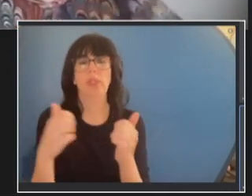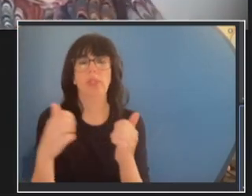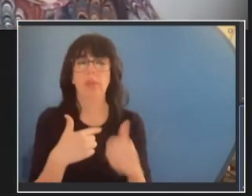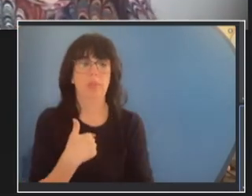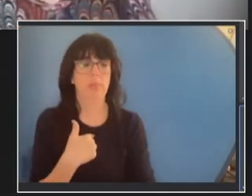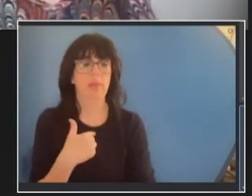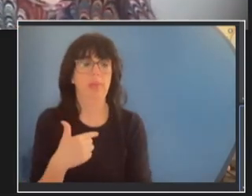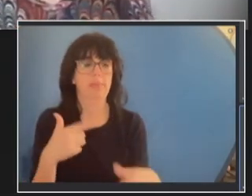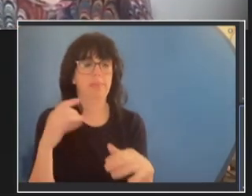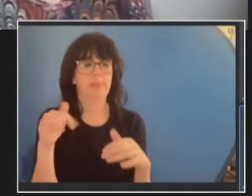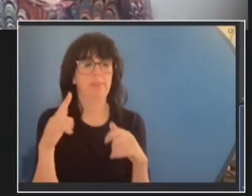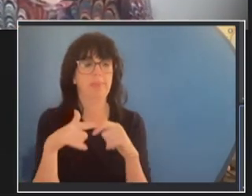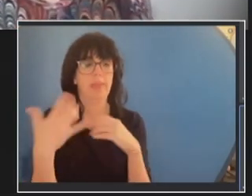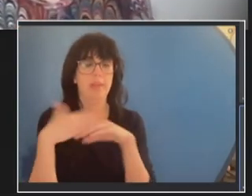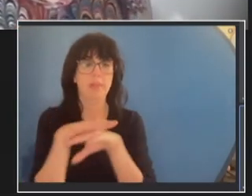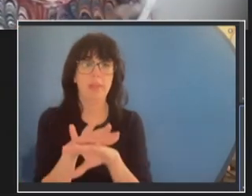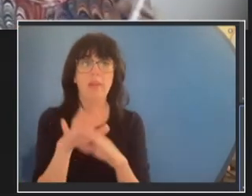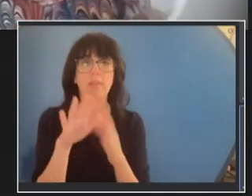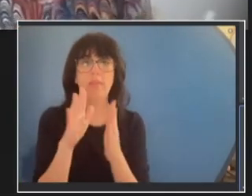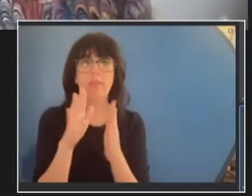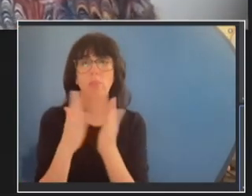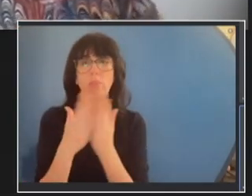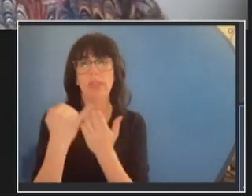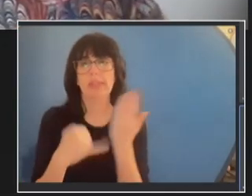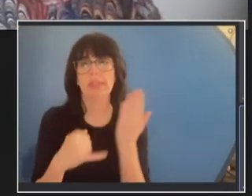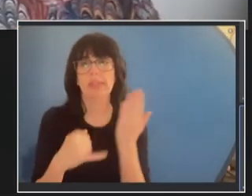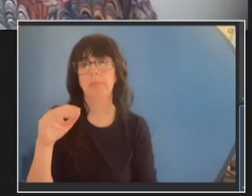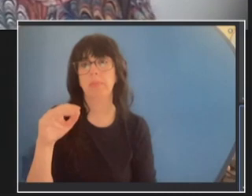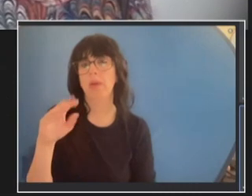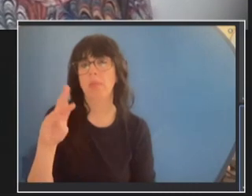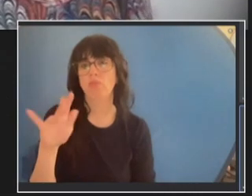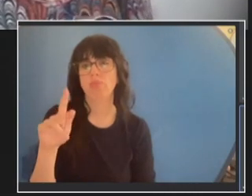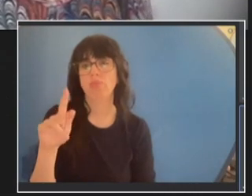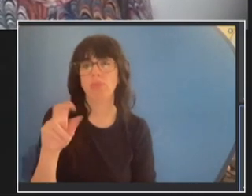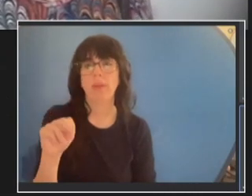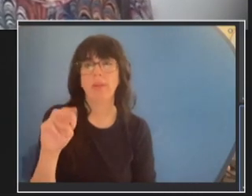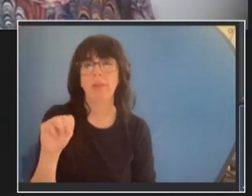cover. The book is illustrated by Brian McCray, who